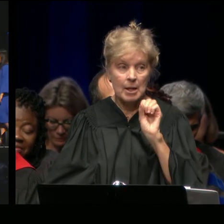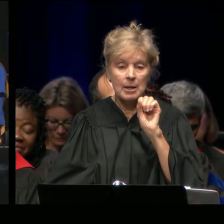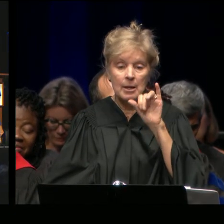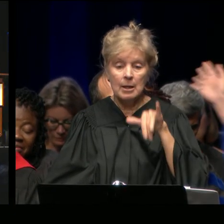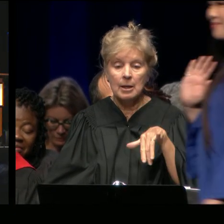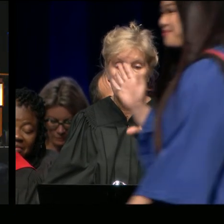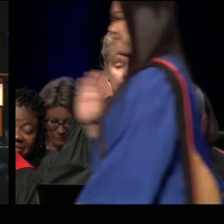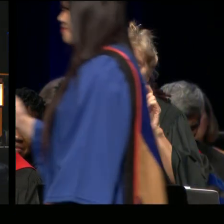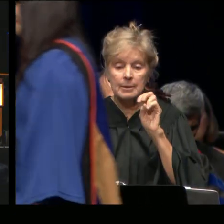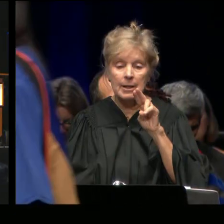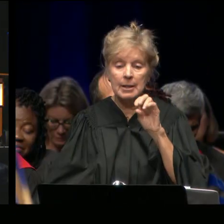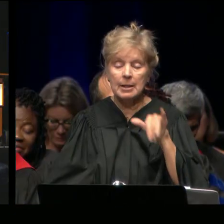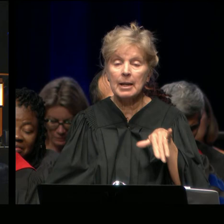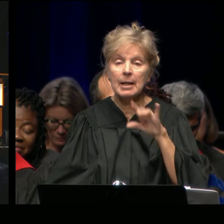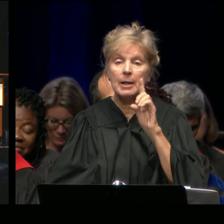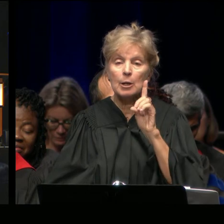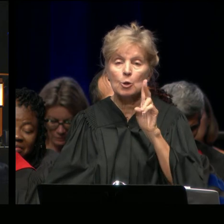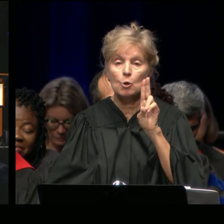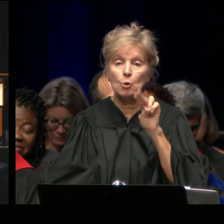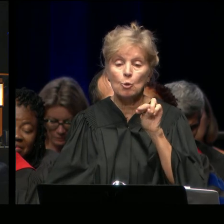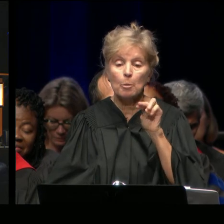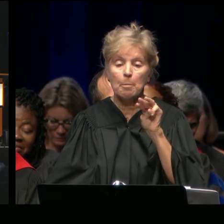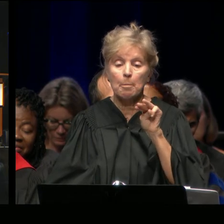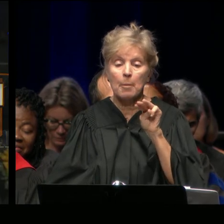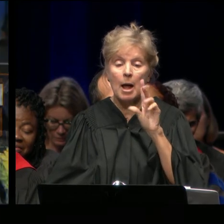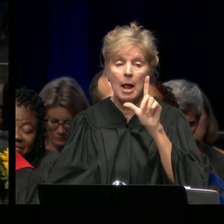Sydney Dumlau.